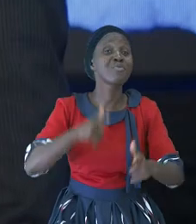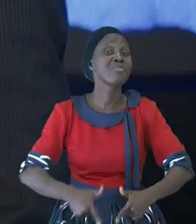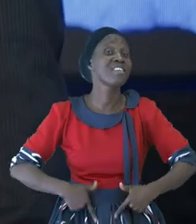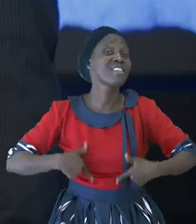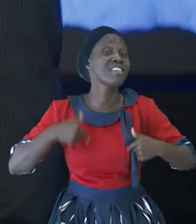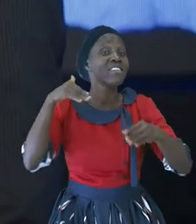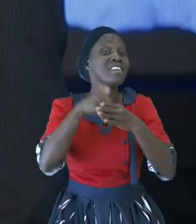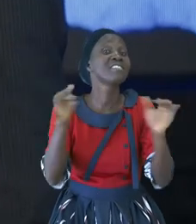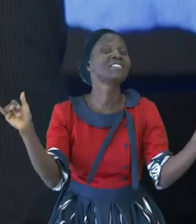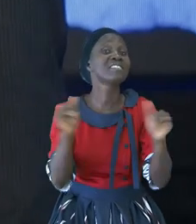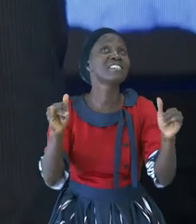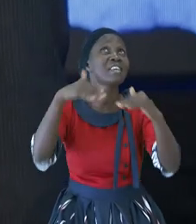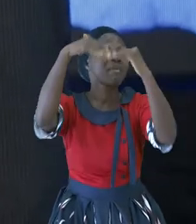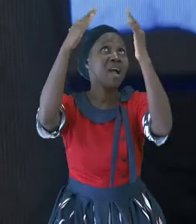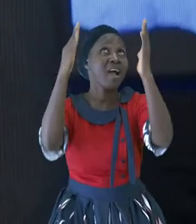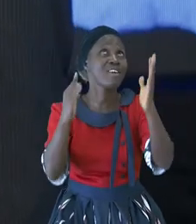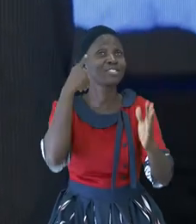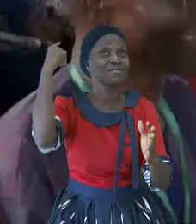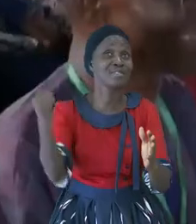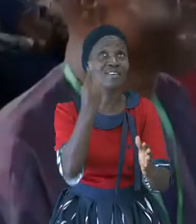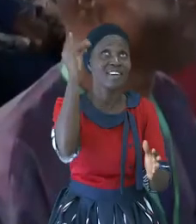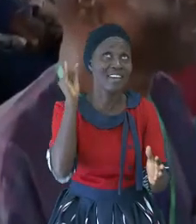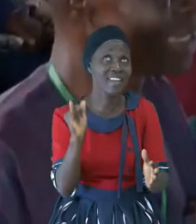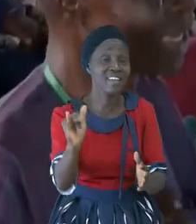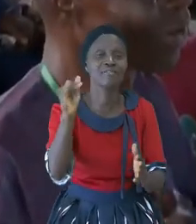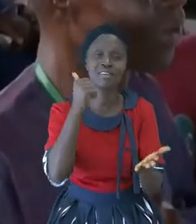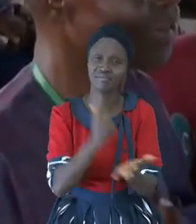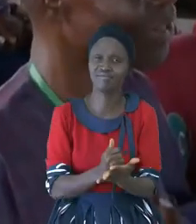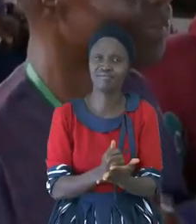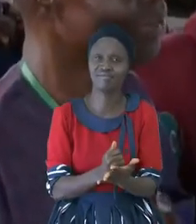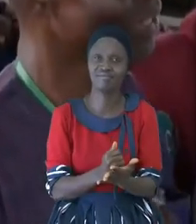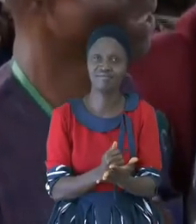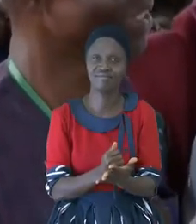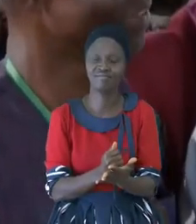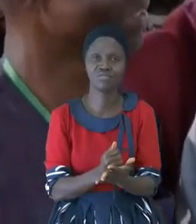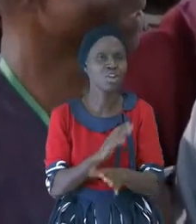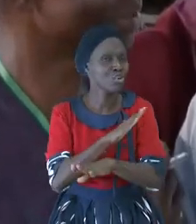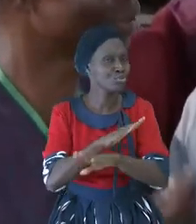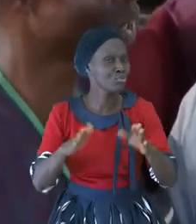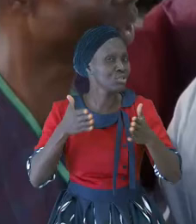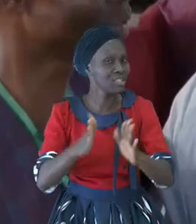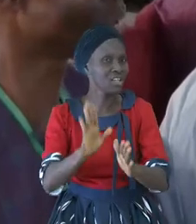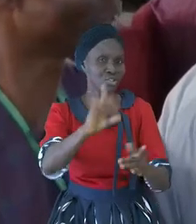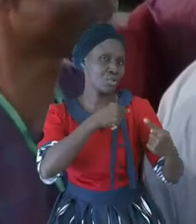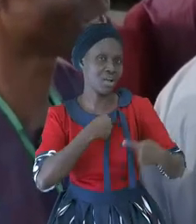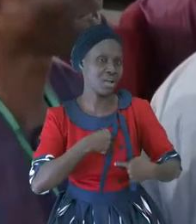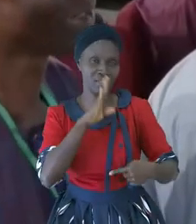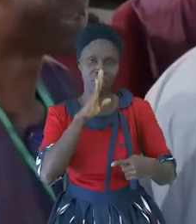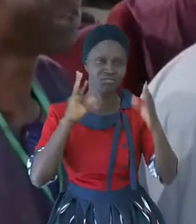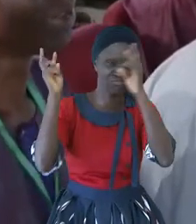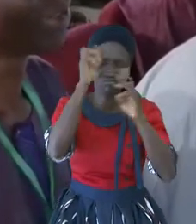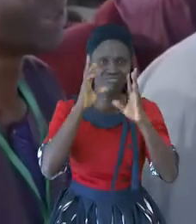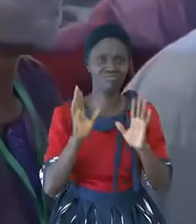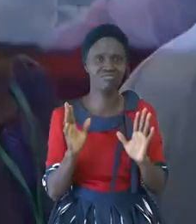same house forever. Let not your hearts be troubled. Now that before you believe in